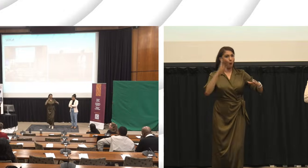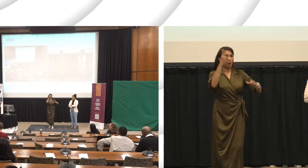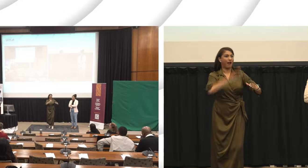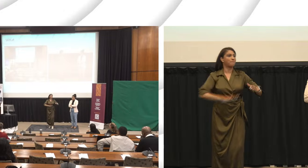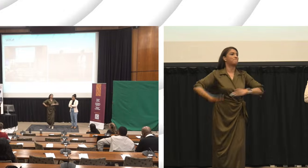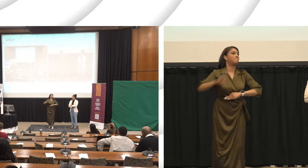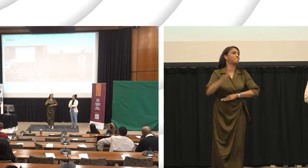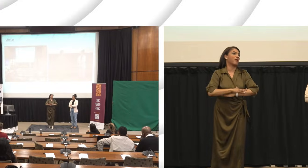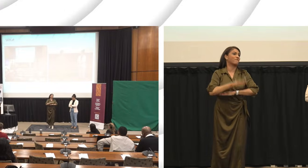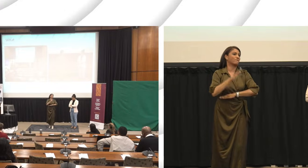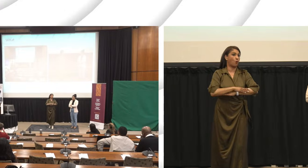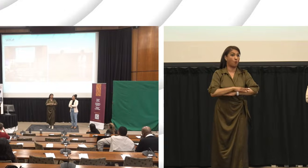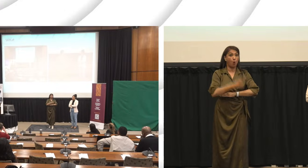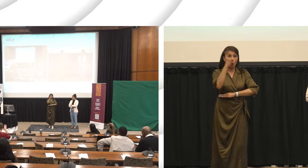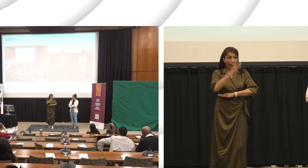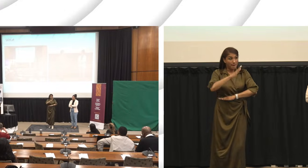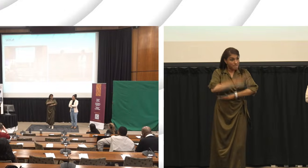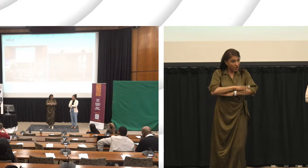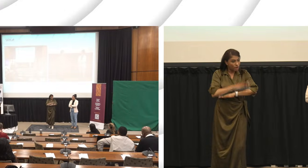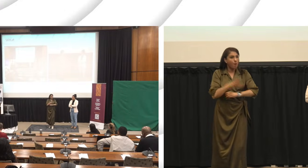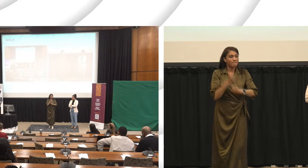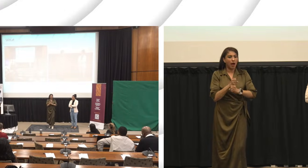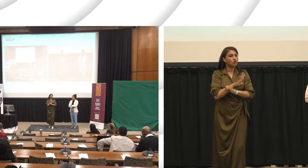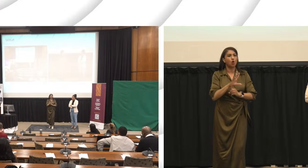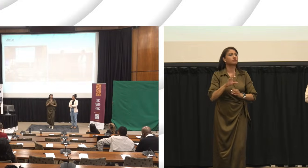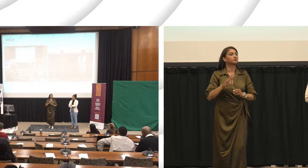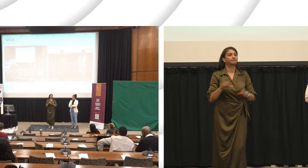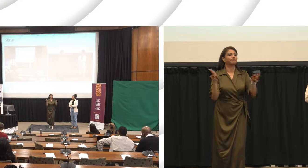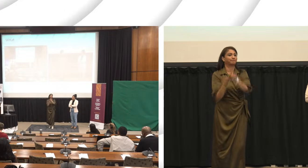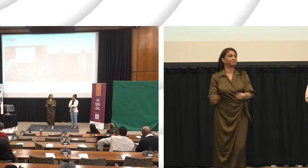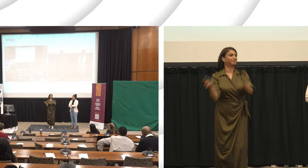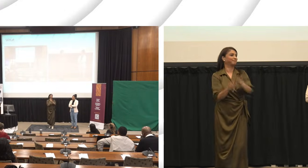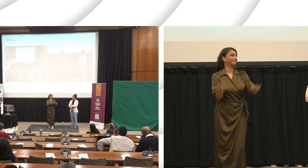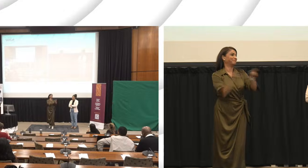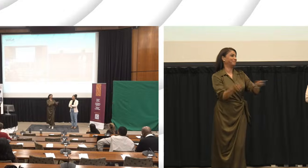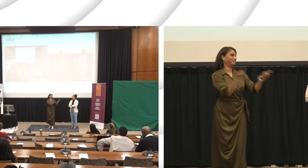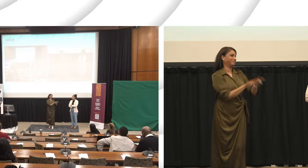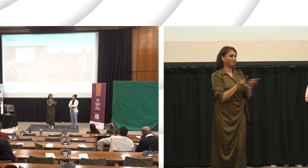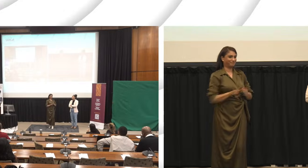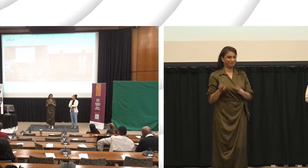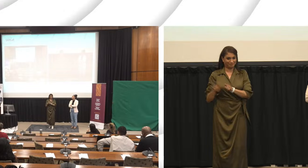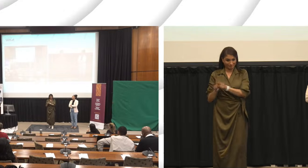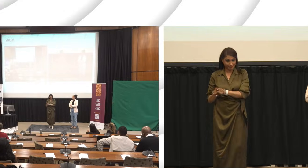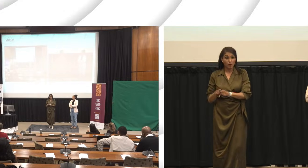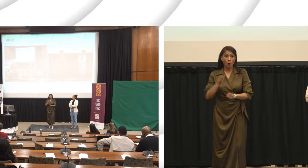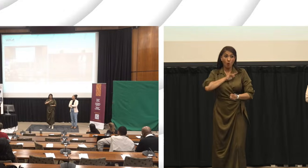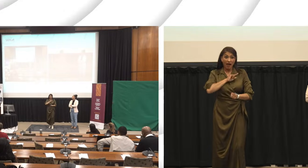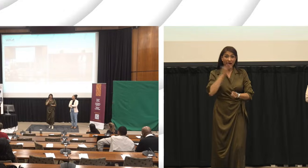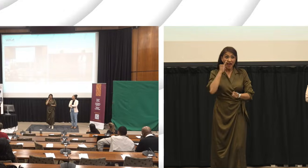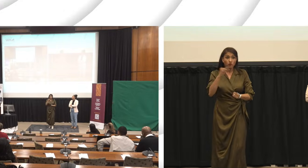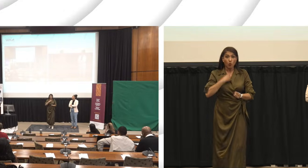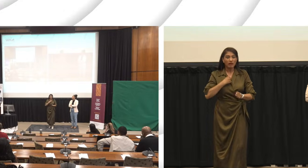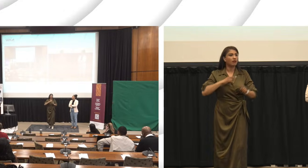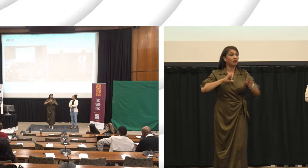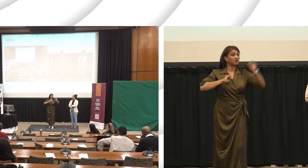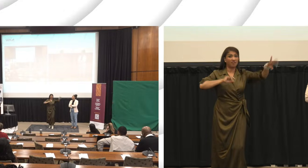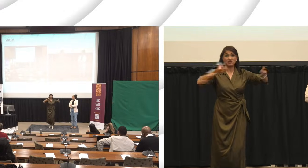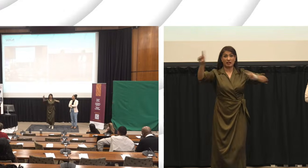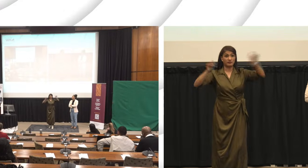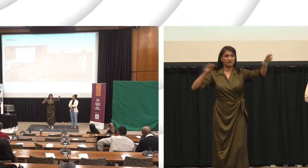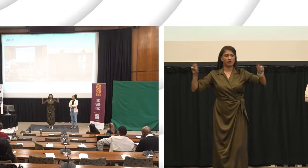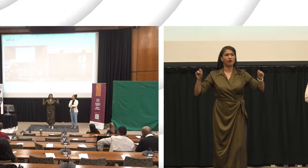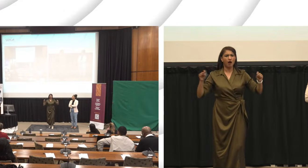DHET, that it becomes one centralized platform. So it's not duplicates of different platforms doing the same